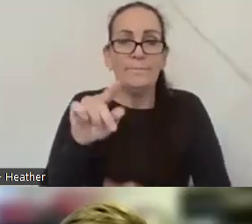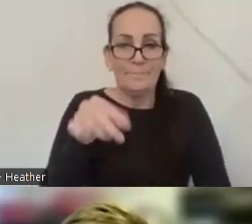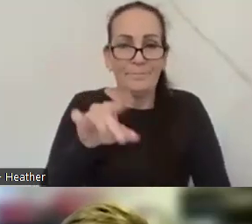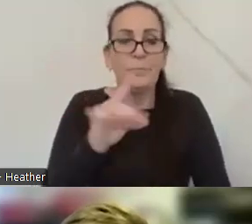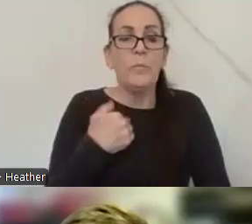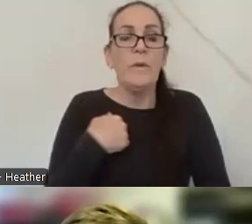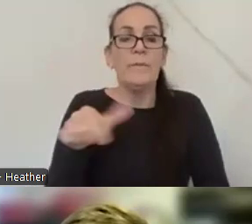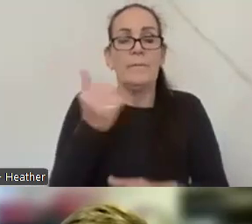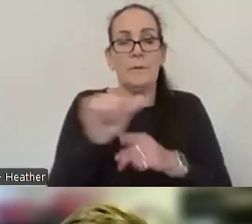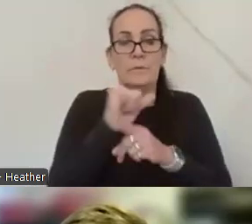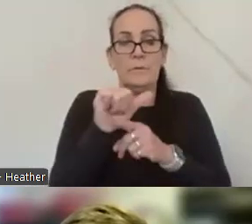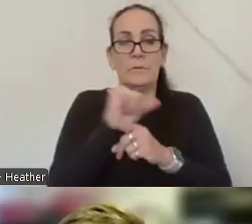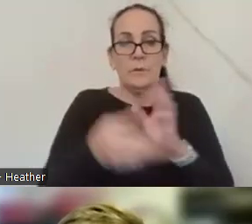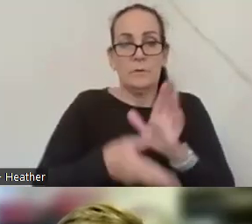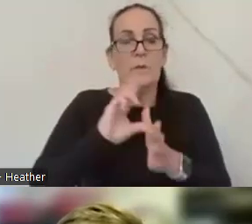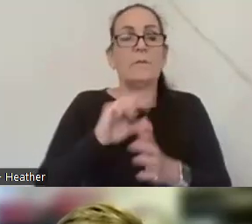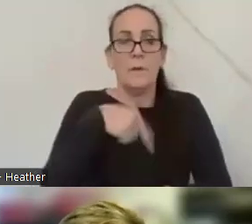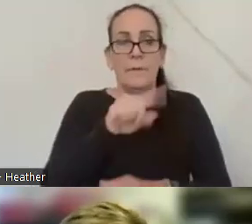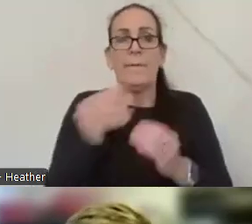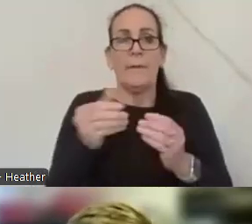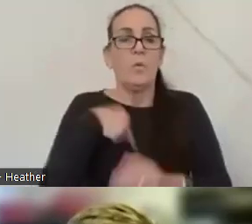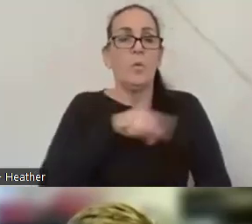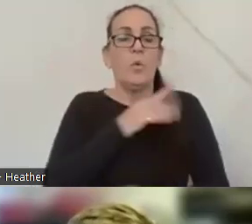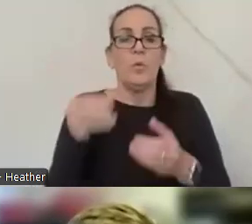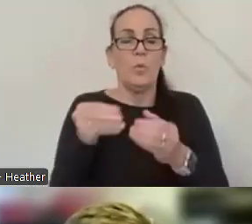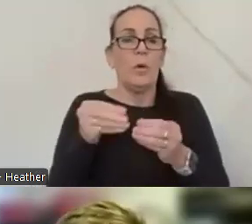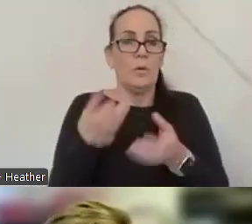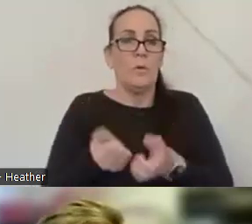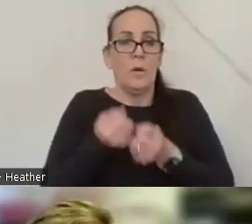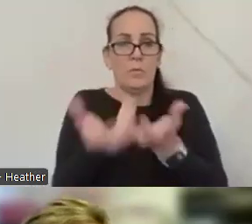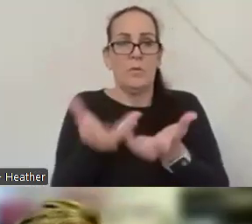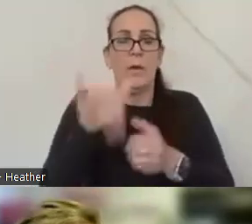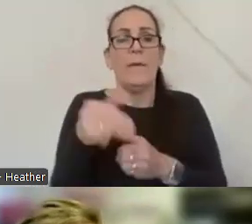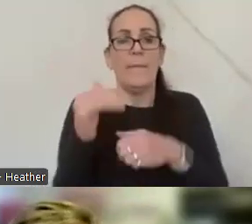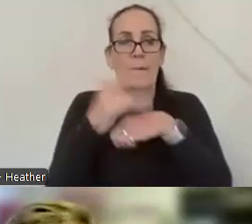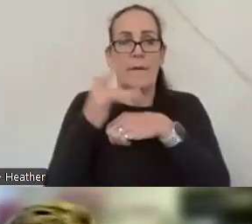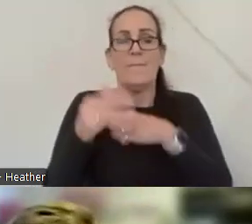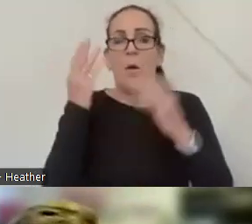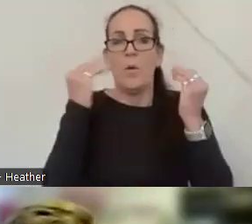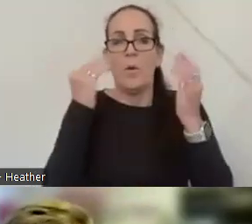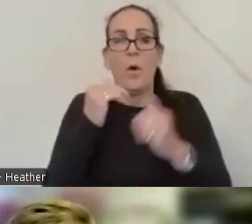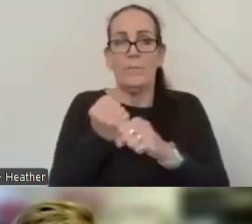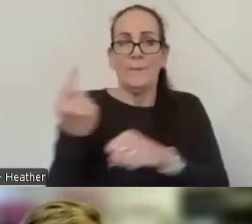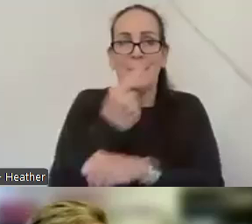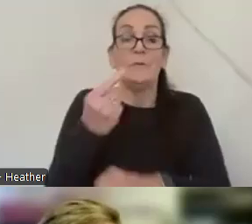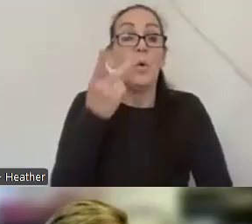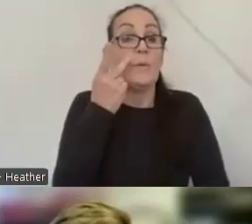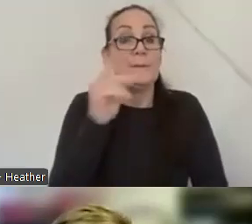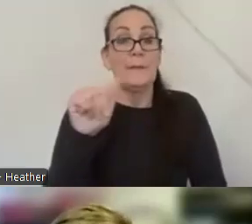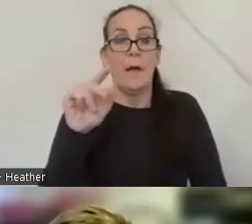reviewed and then ready and up and running, that will be implemented hopefully next year. And I see Anna has her hand